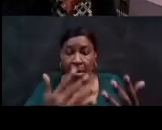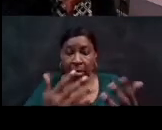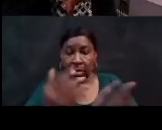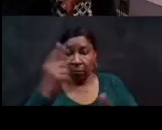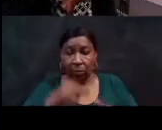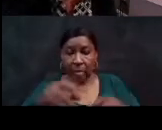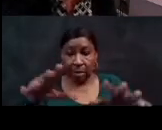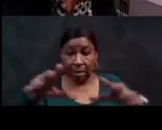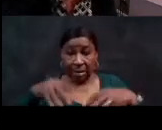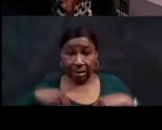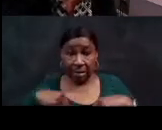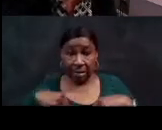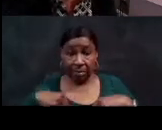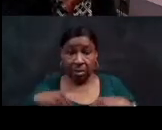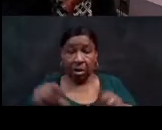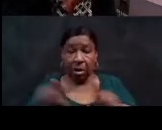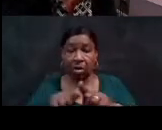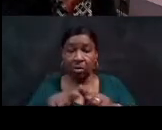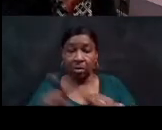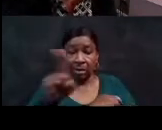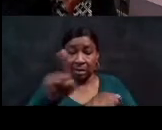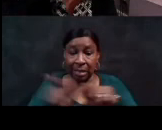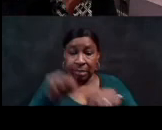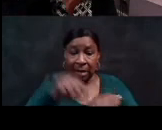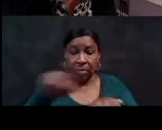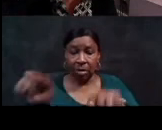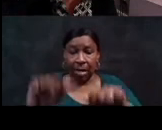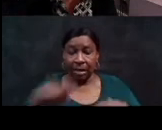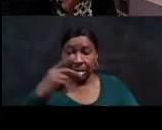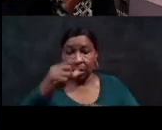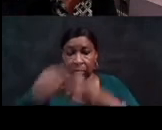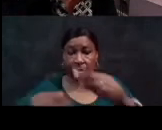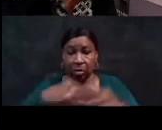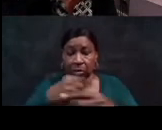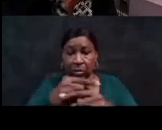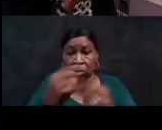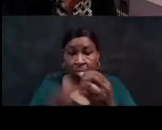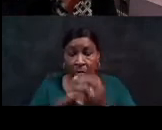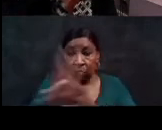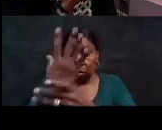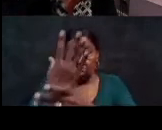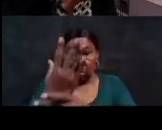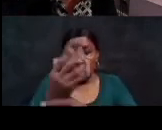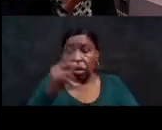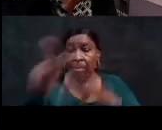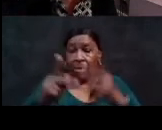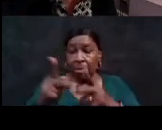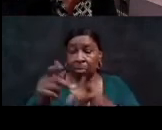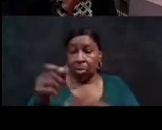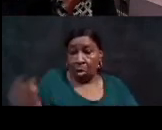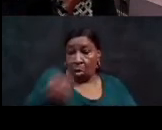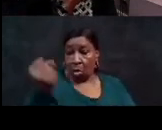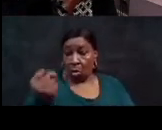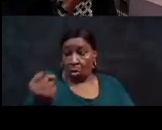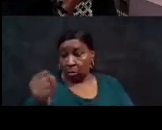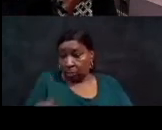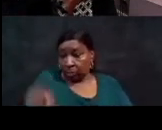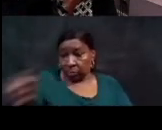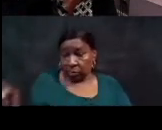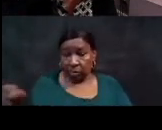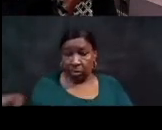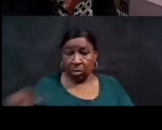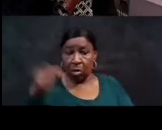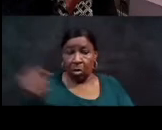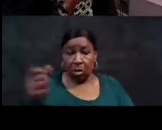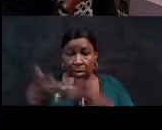simultaneously see the global growth in detention and this continuing trend of the externalization of